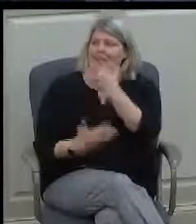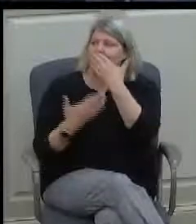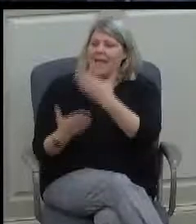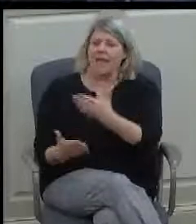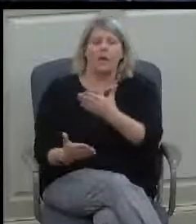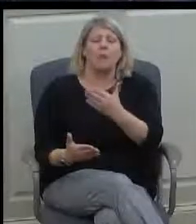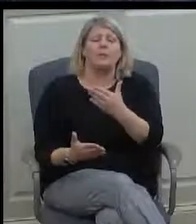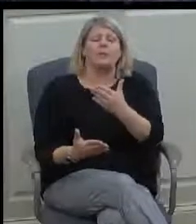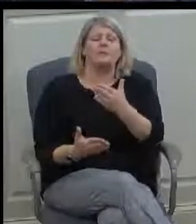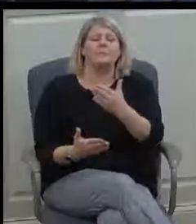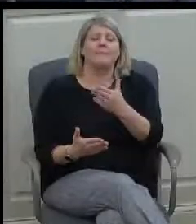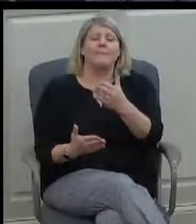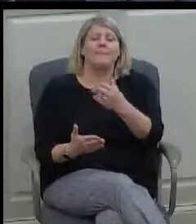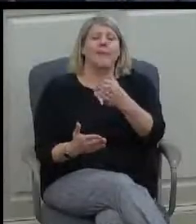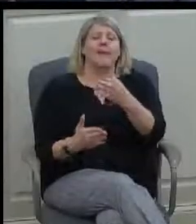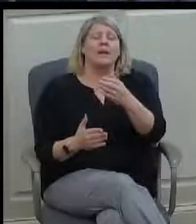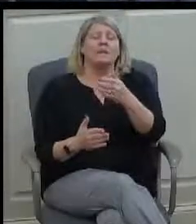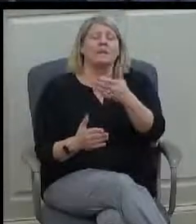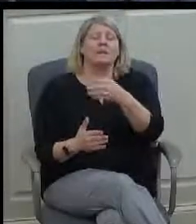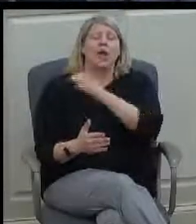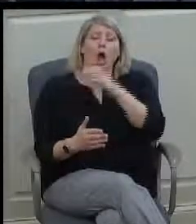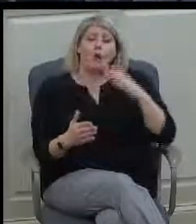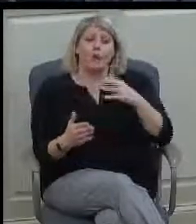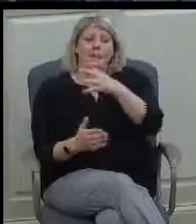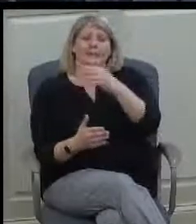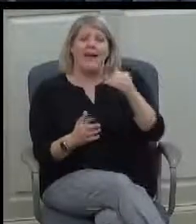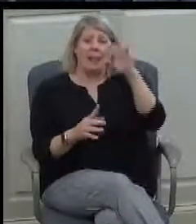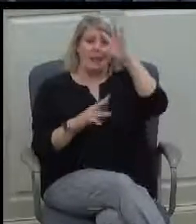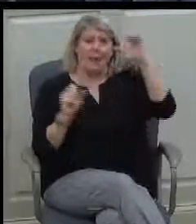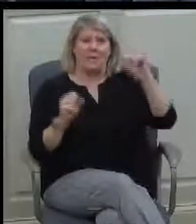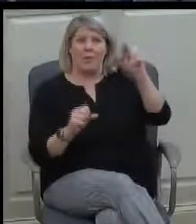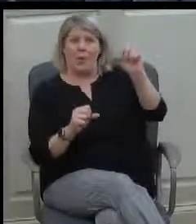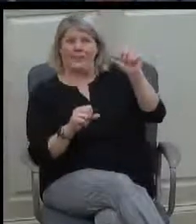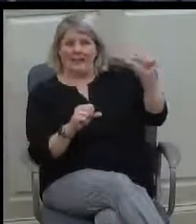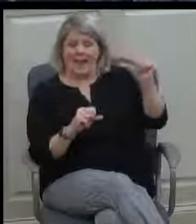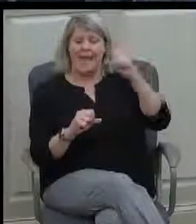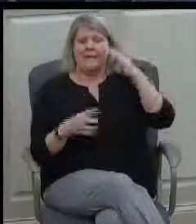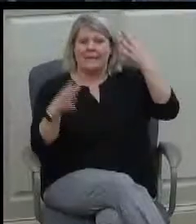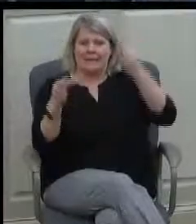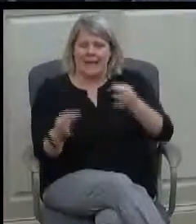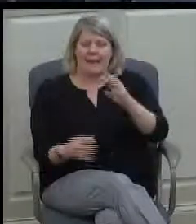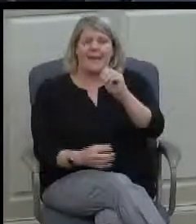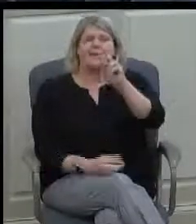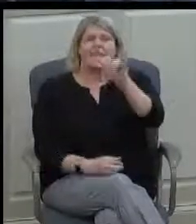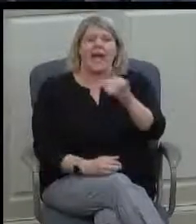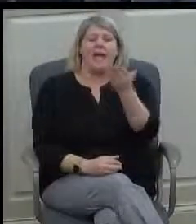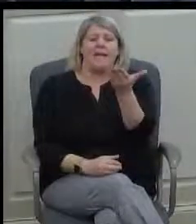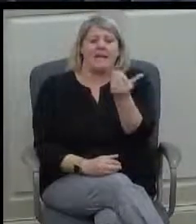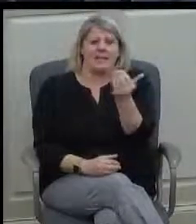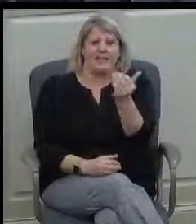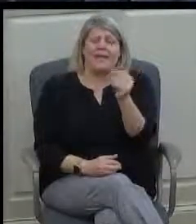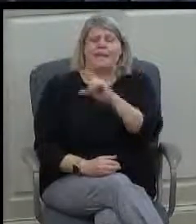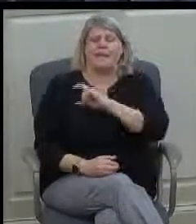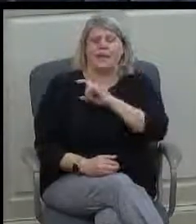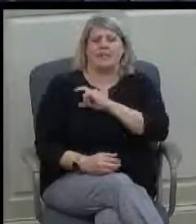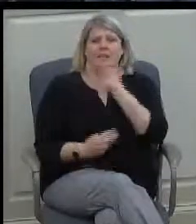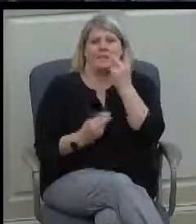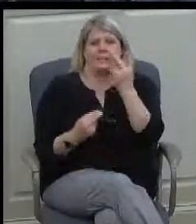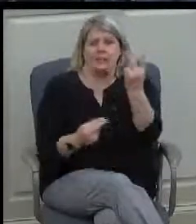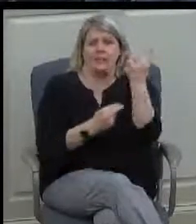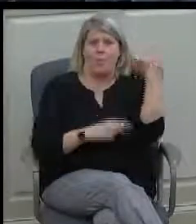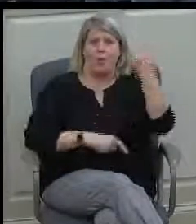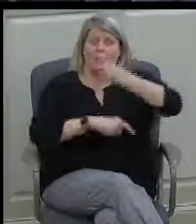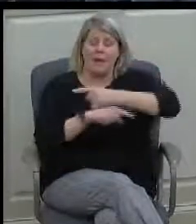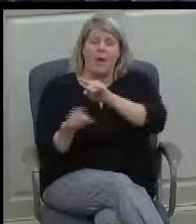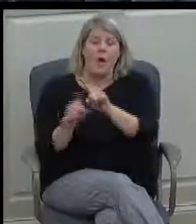Whereas the Congress and President of the United States have designated May 15th as Peace Officers Memorial Day, and the week in which